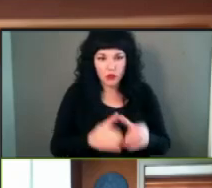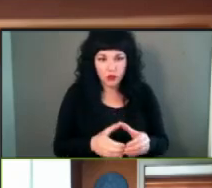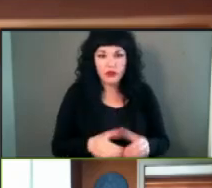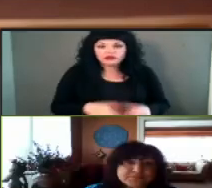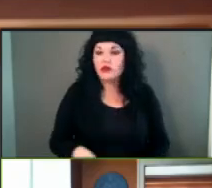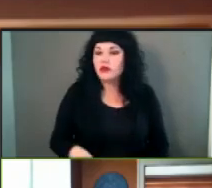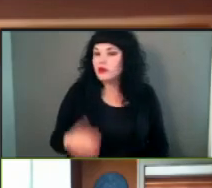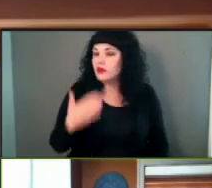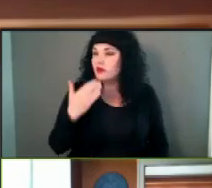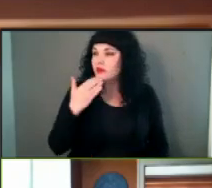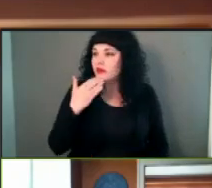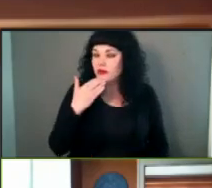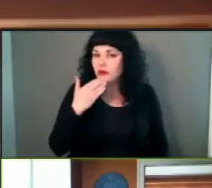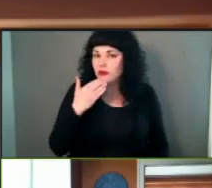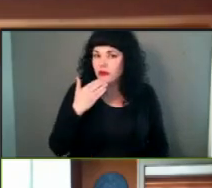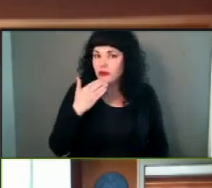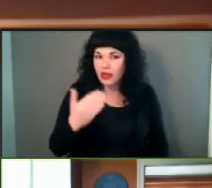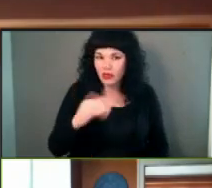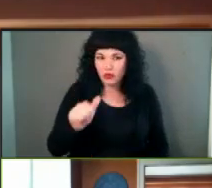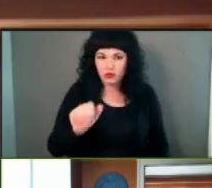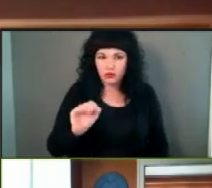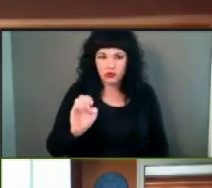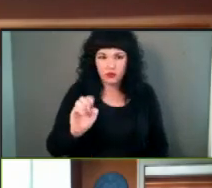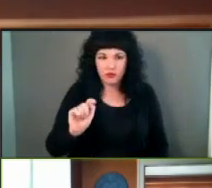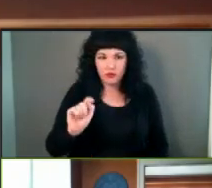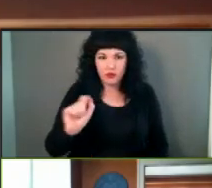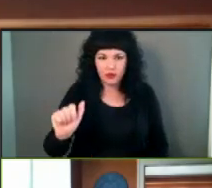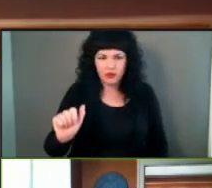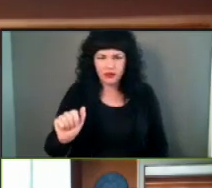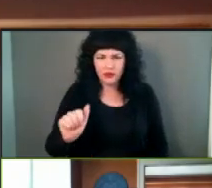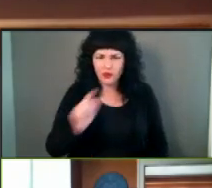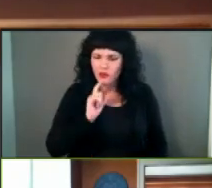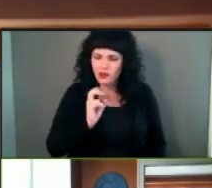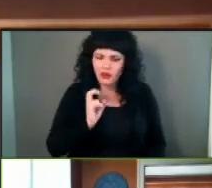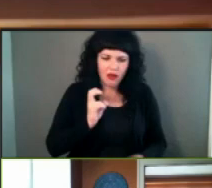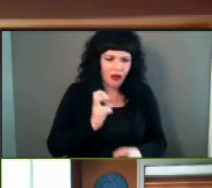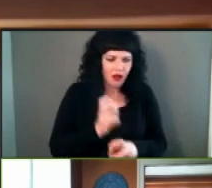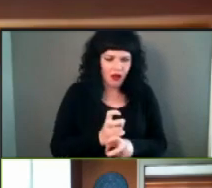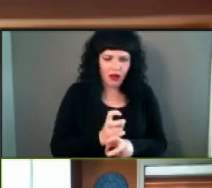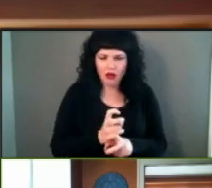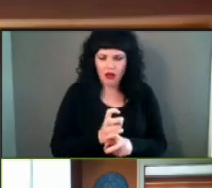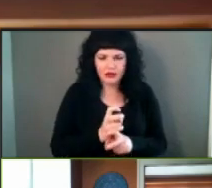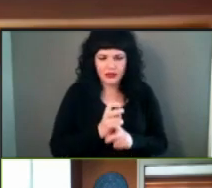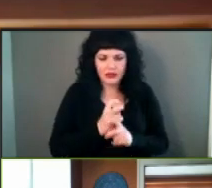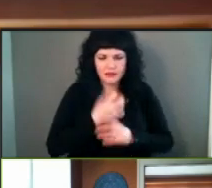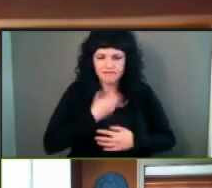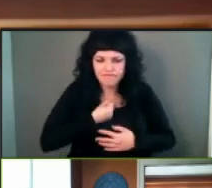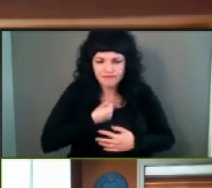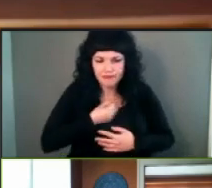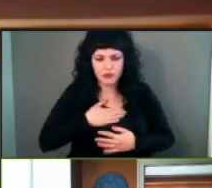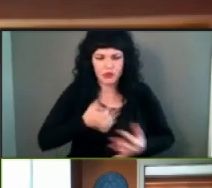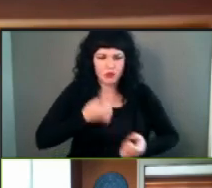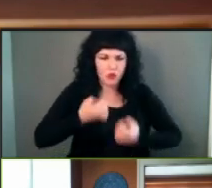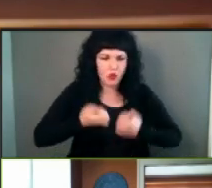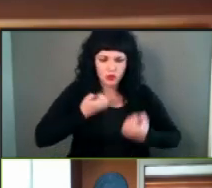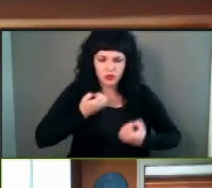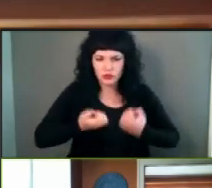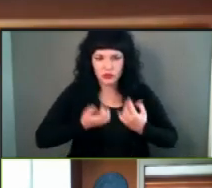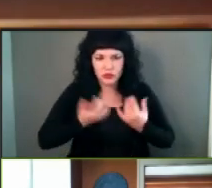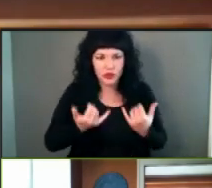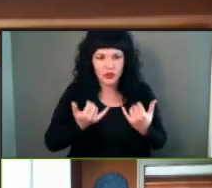It's hard to not be emotional in this particular time, listening to our Black brothers and sisters and their powerful